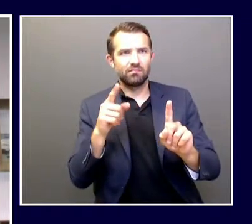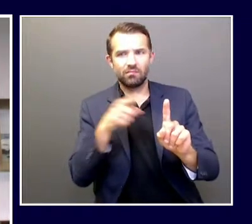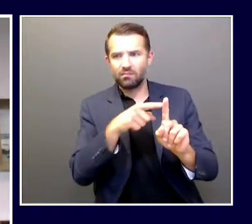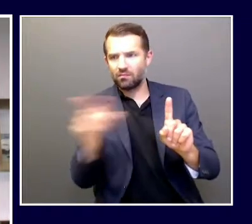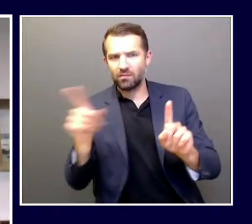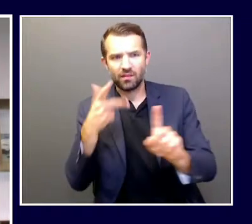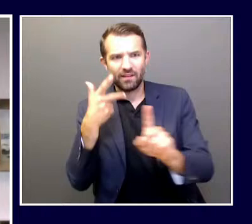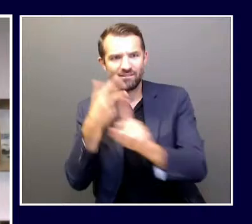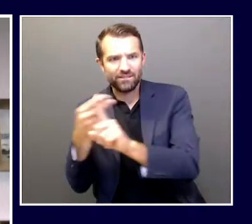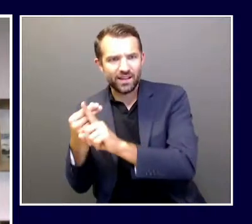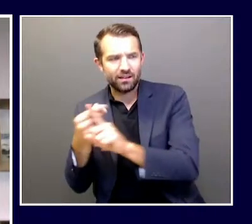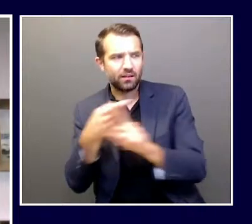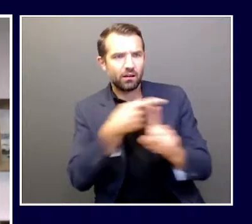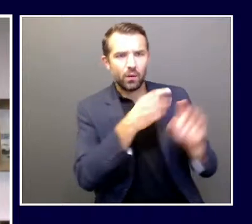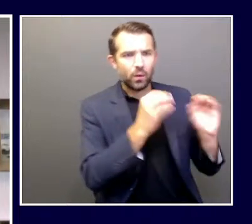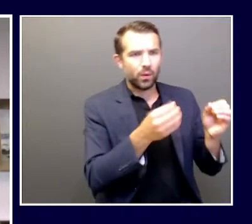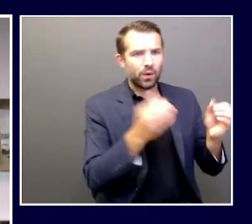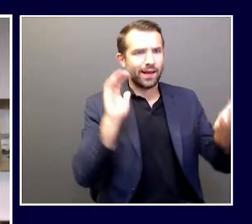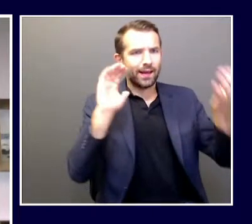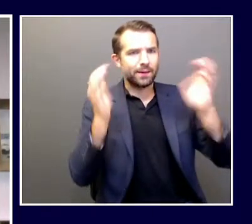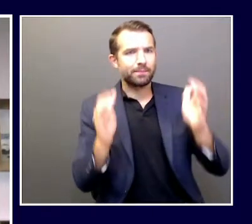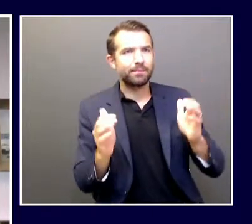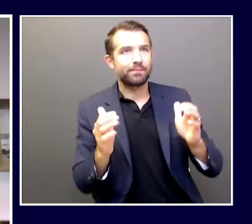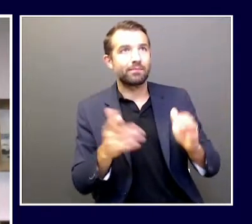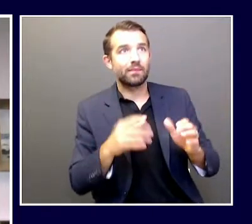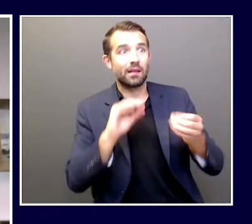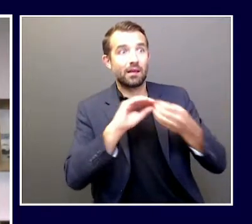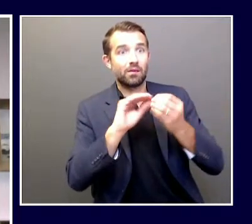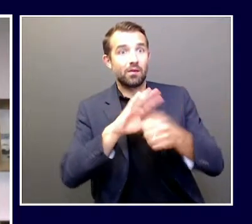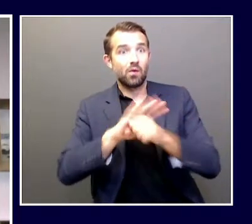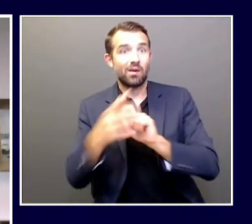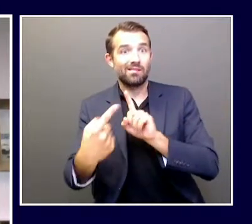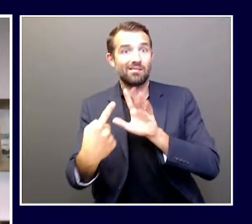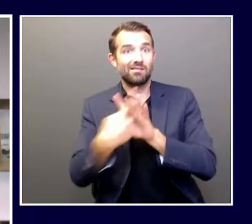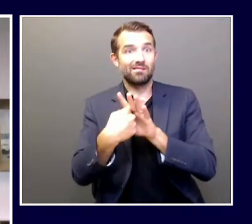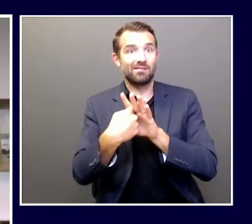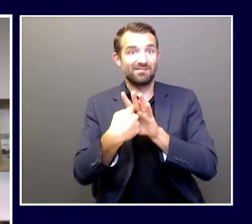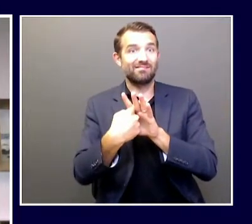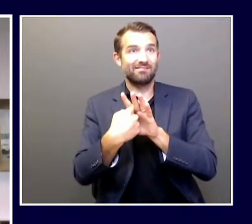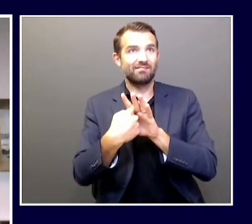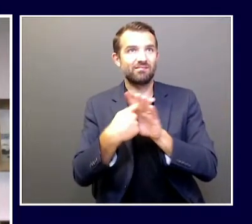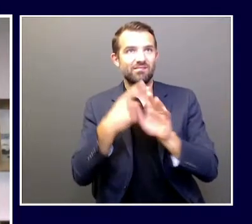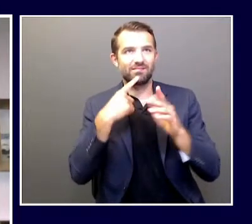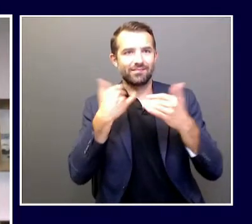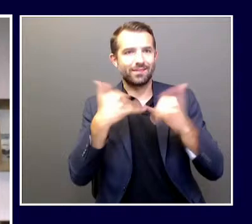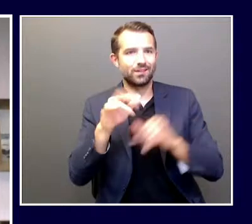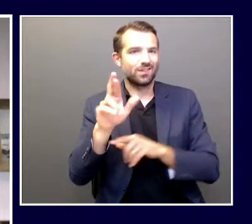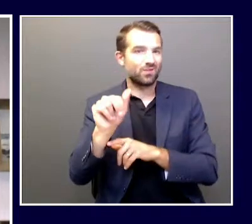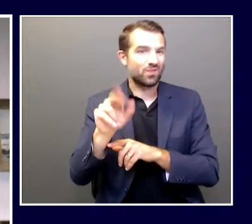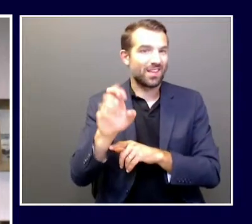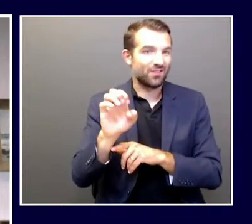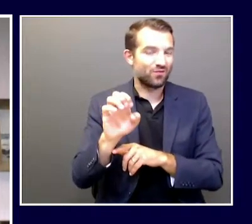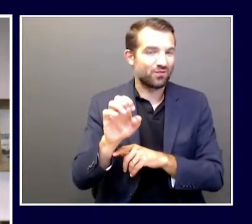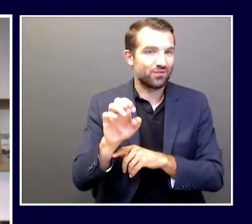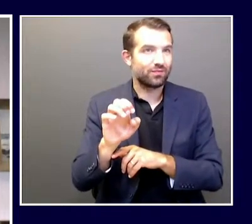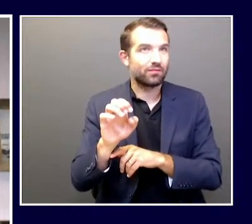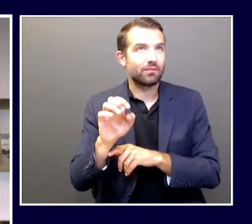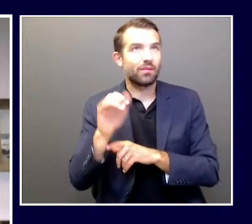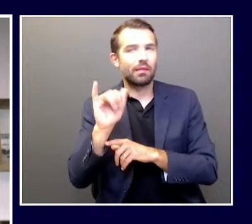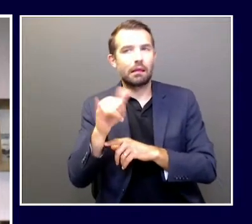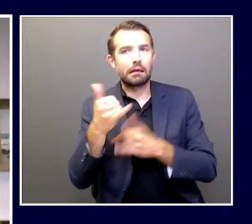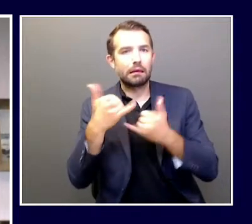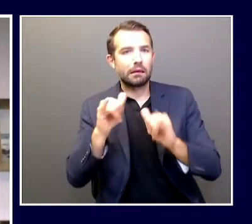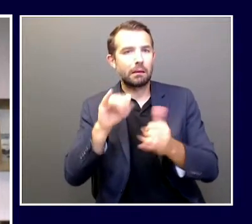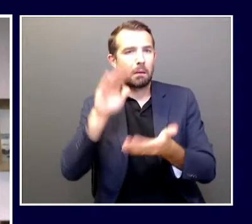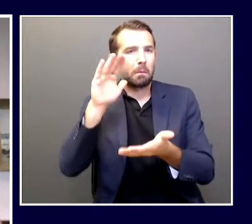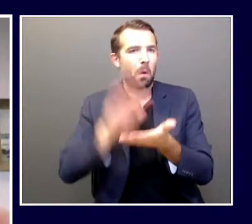of breakthrough cases remain uncommon. That continues to be strong and proof positive that the vaccines are